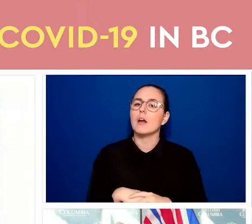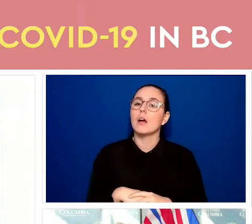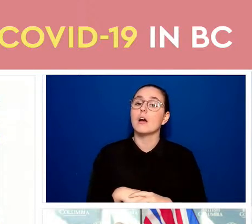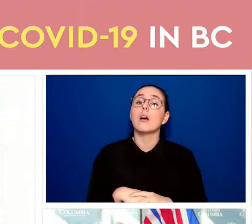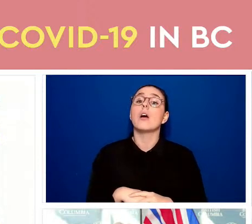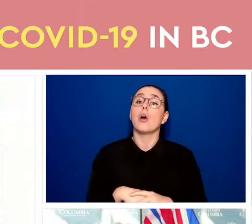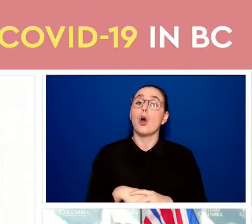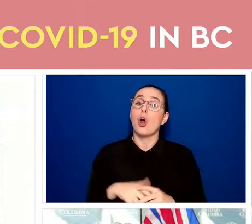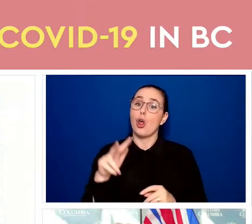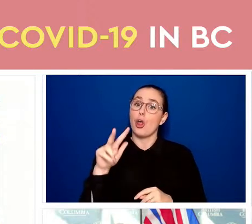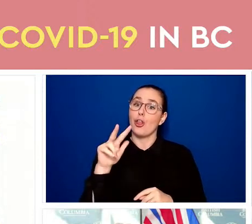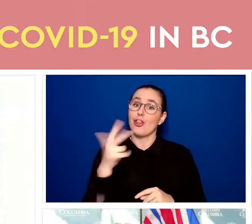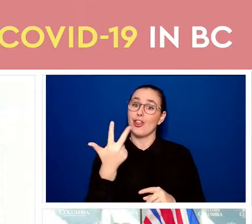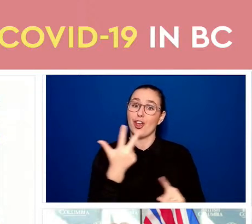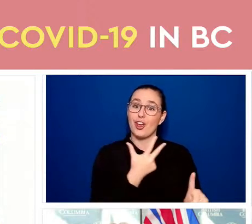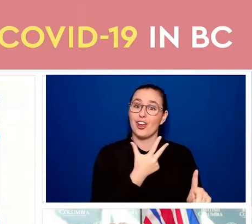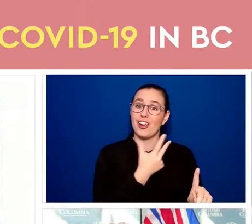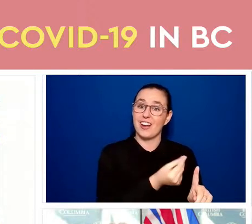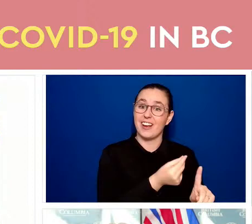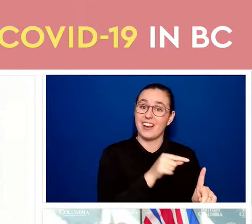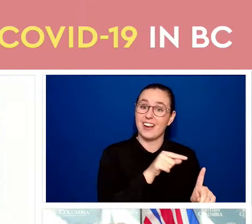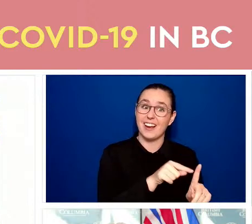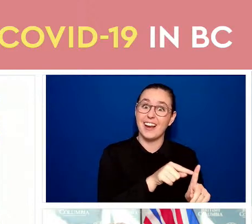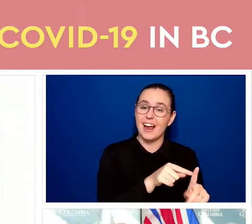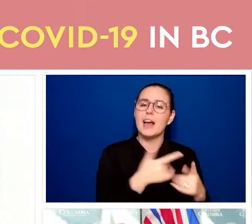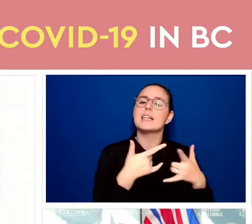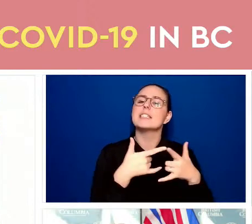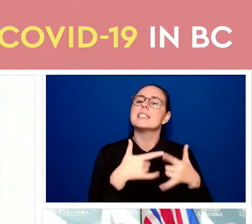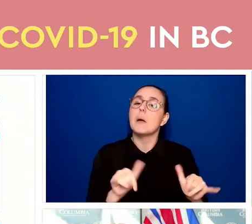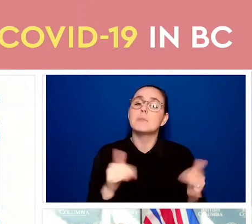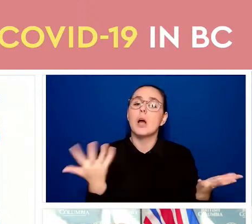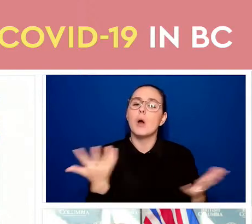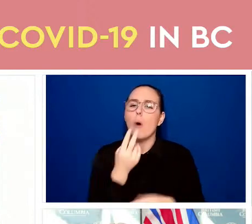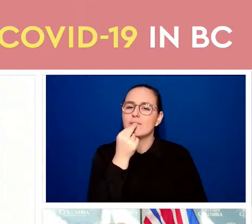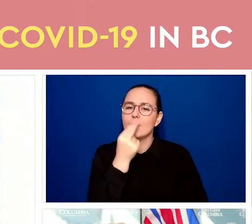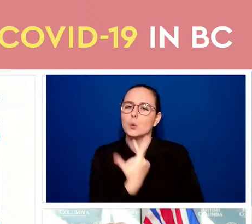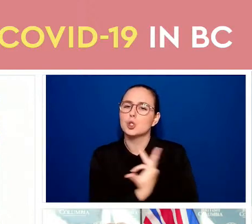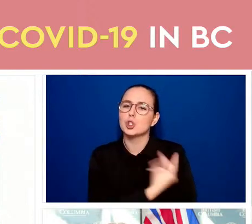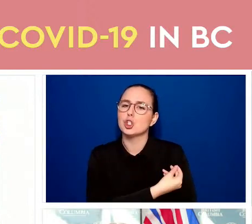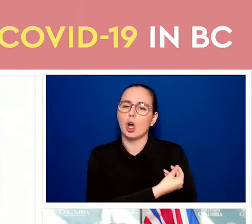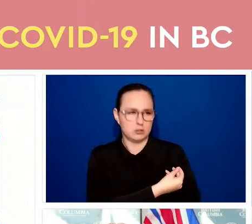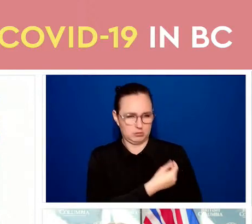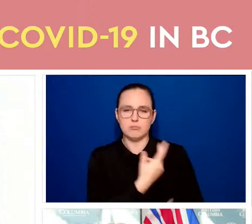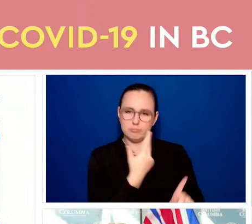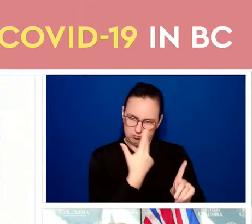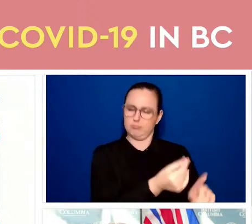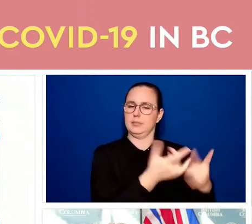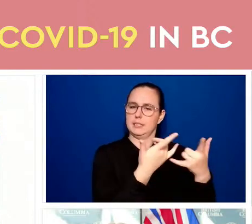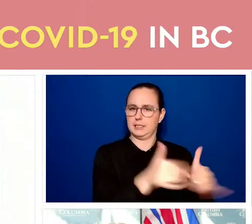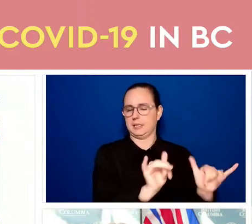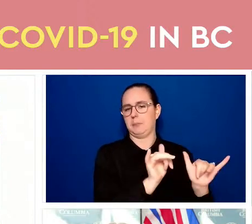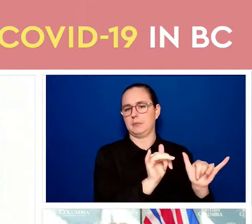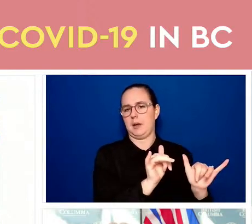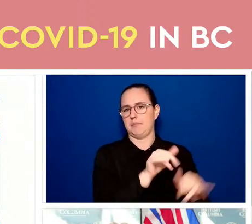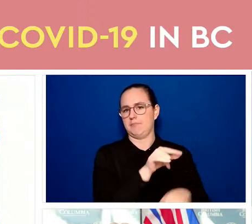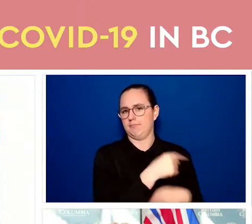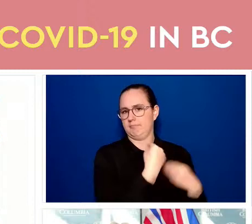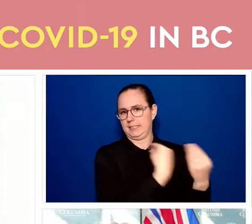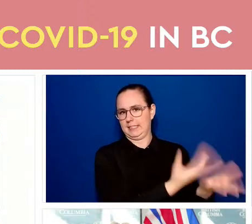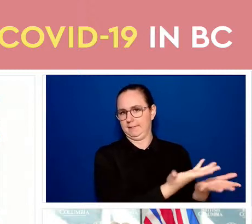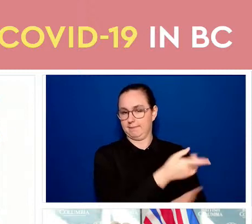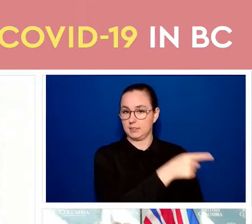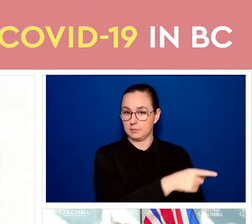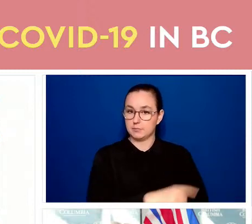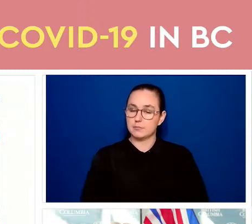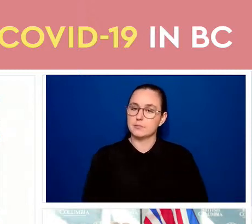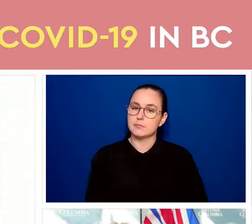against influenza. And again, this year we'll have the high-dose influenza vaccine, and our immunization teams around the